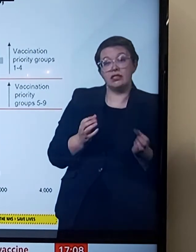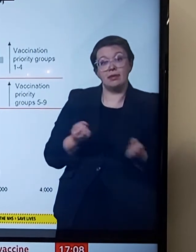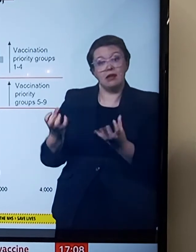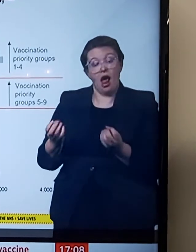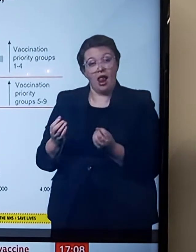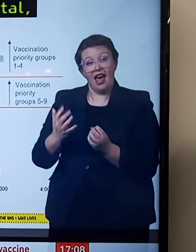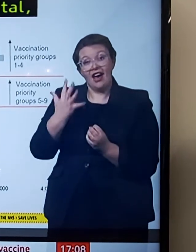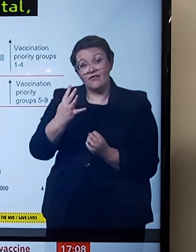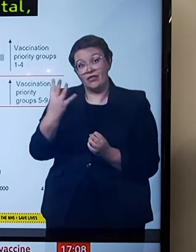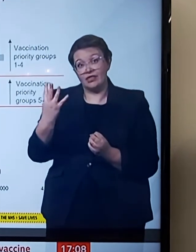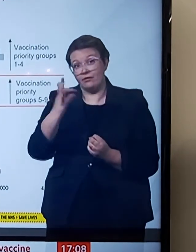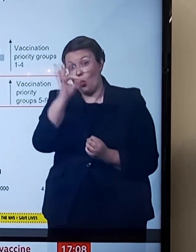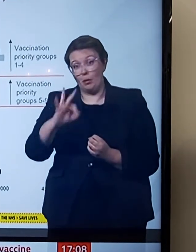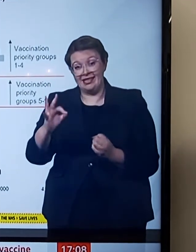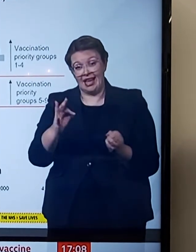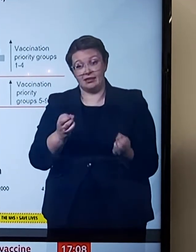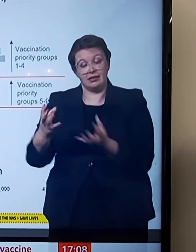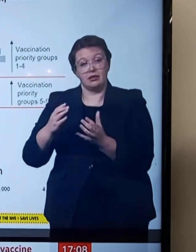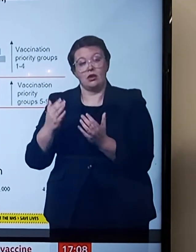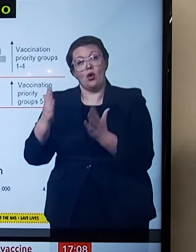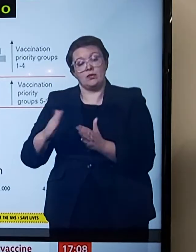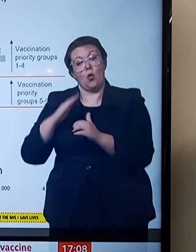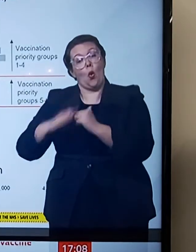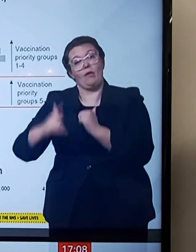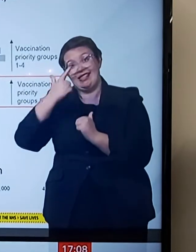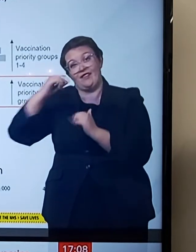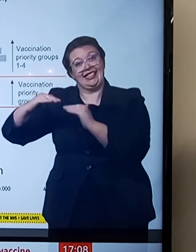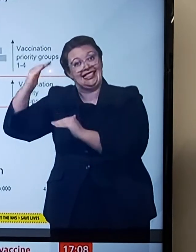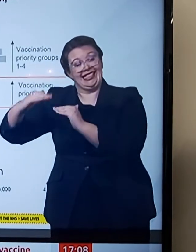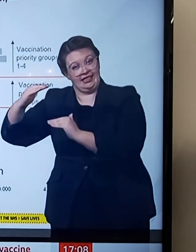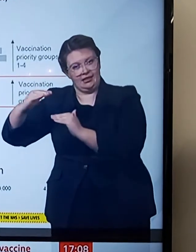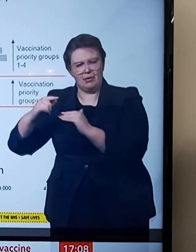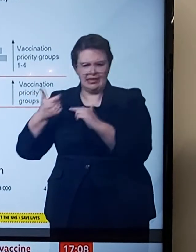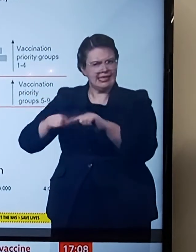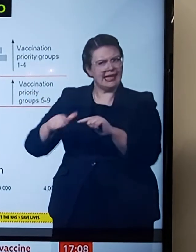that age. So what this means is, once you've vaccinated down to